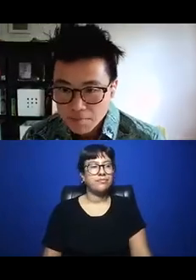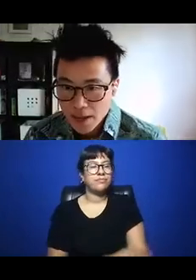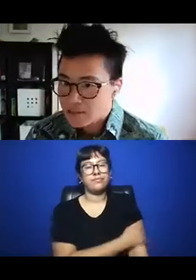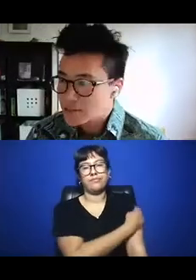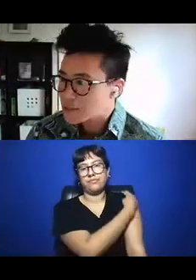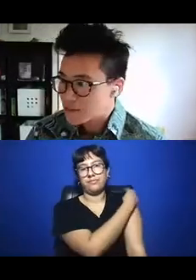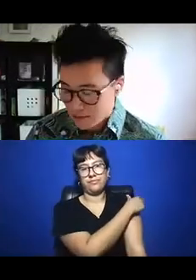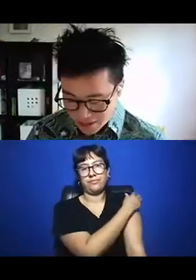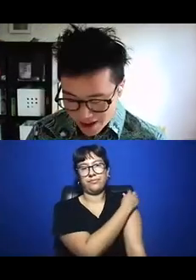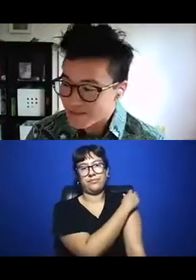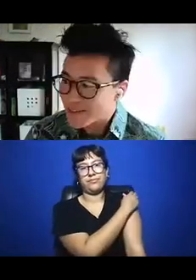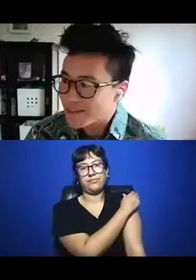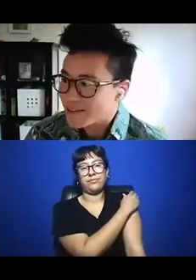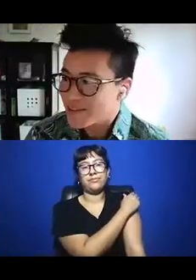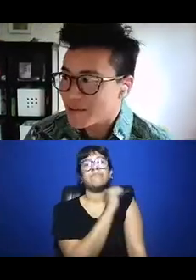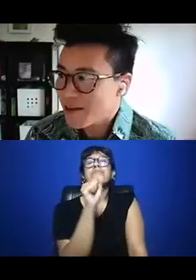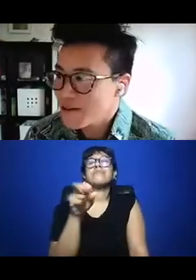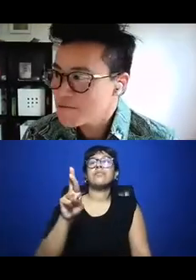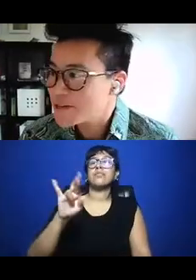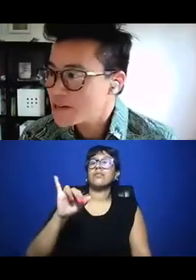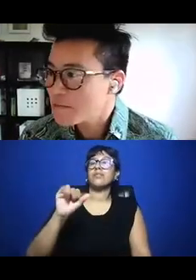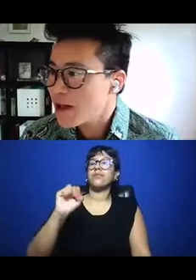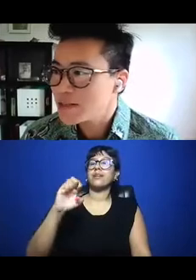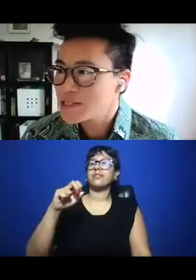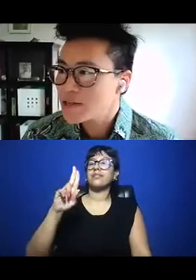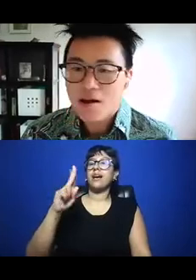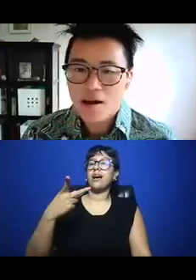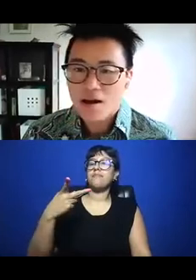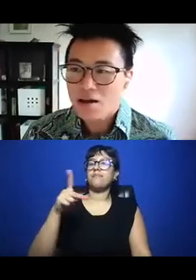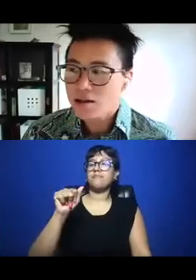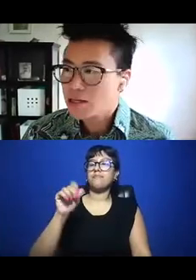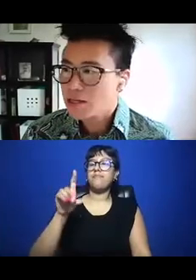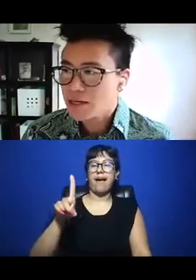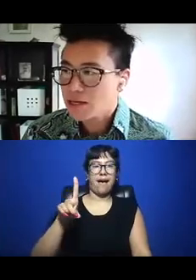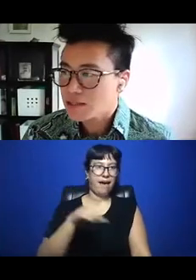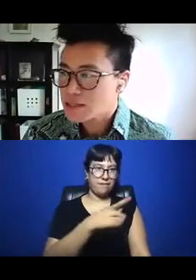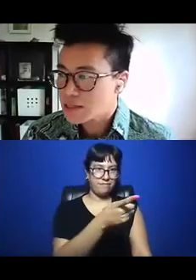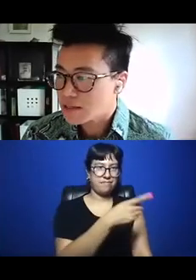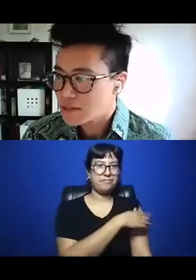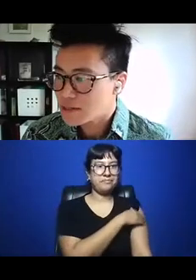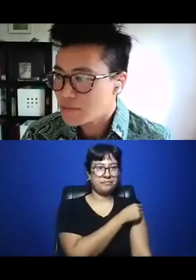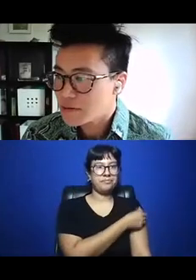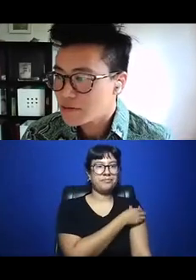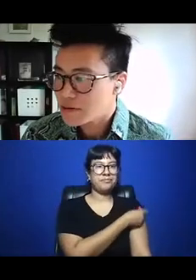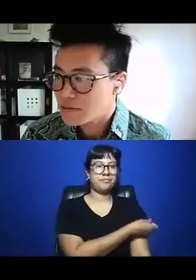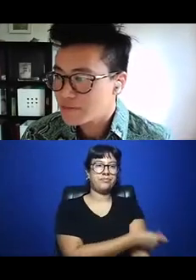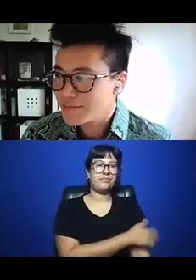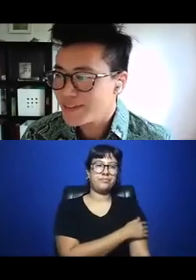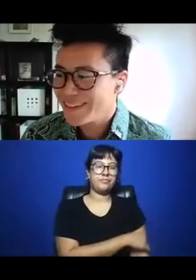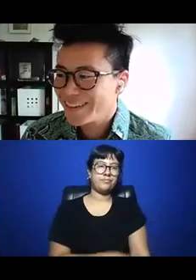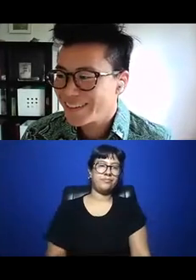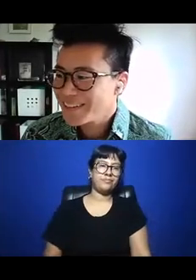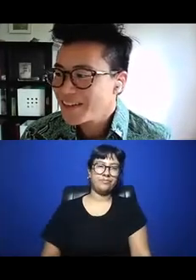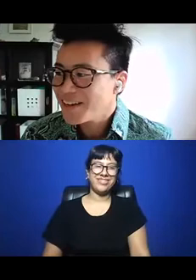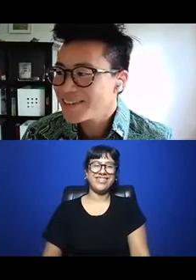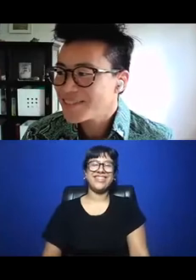Rise Up pads. Yeah, I don't want to leave anybody out. Rise Up pads is a similar